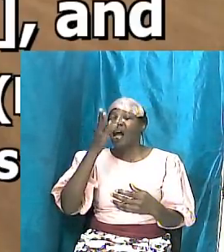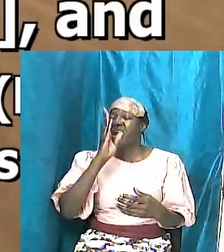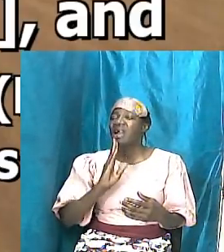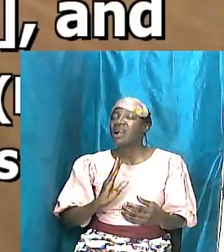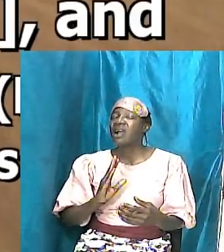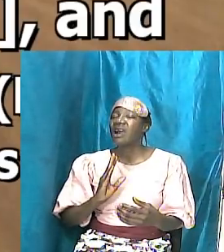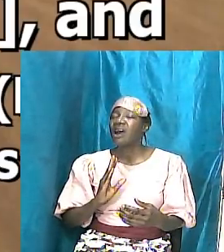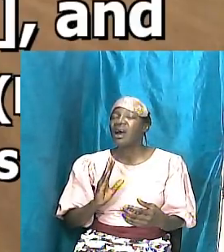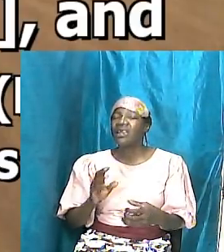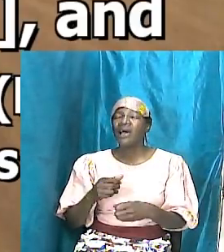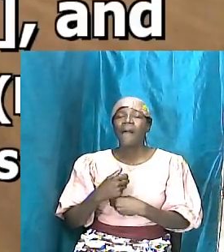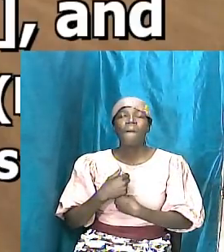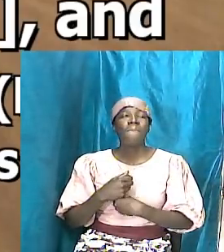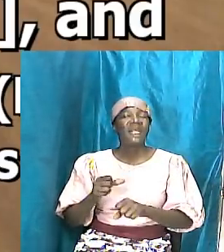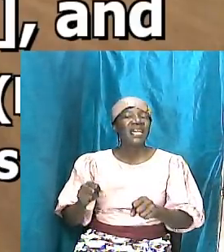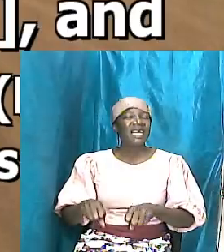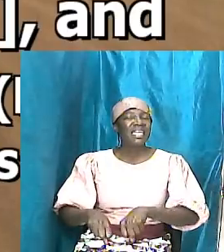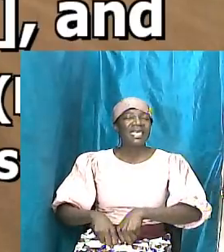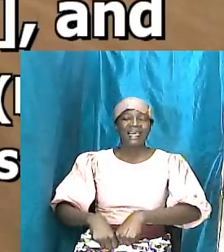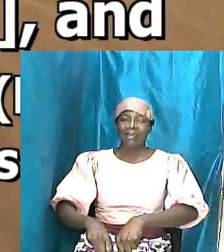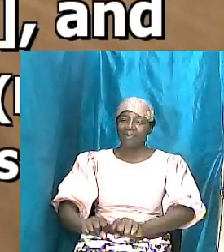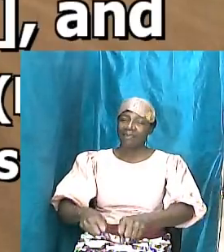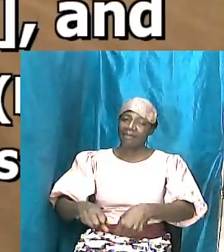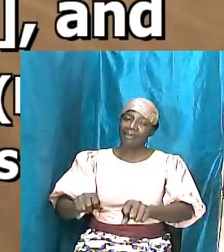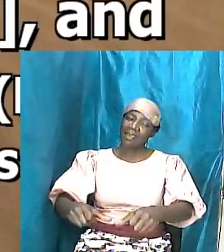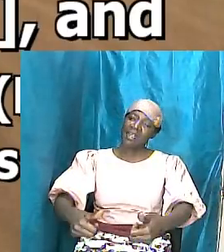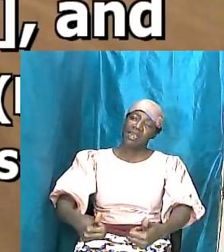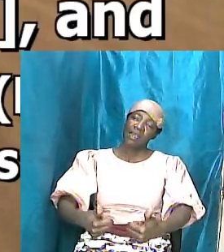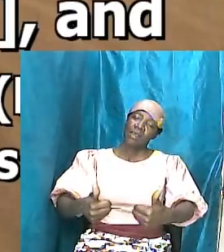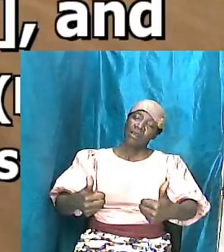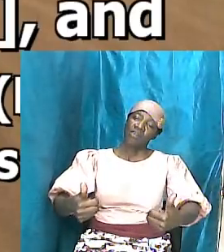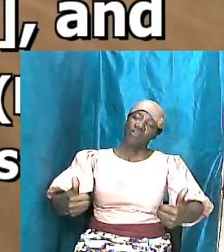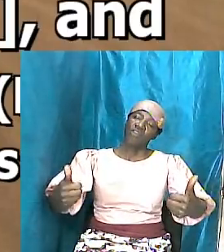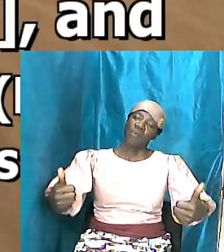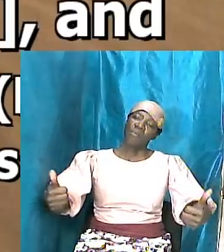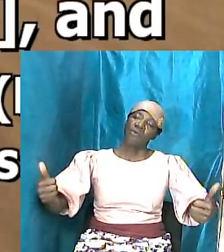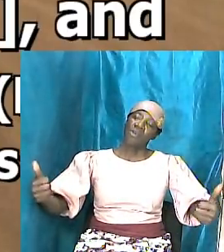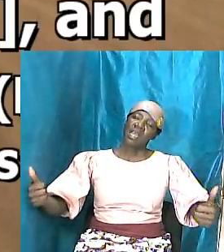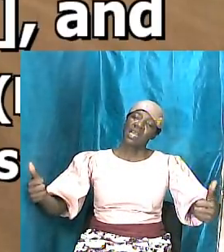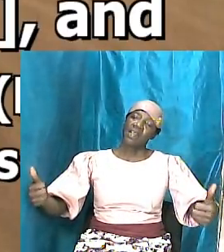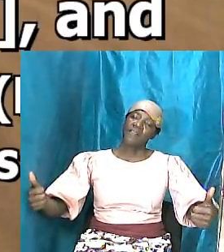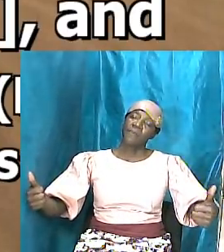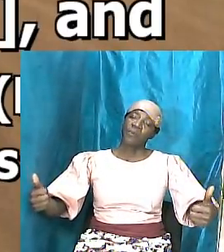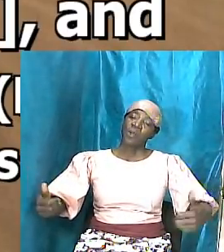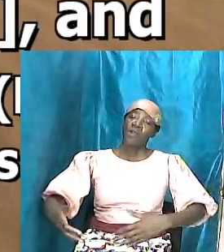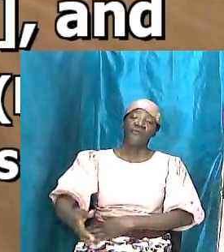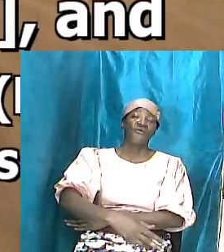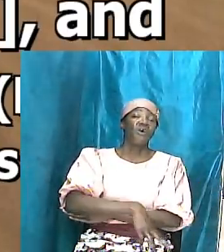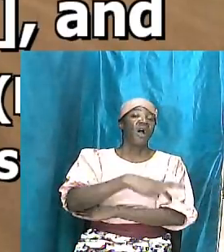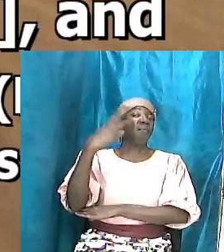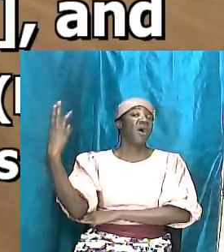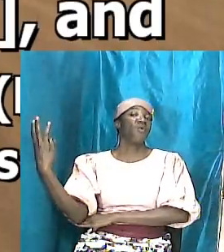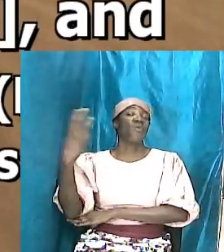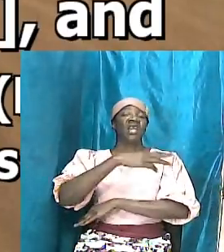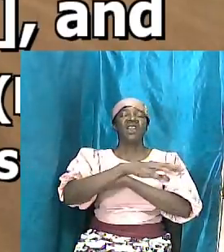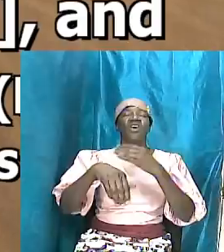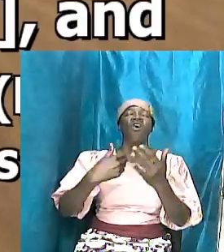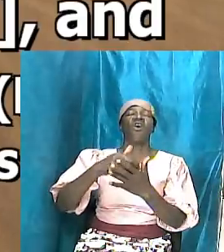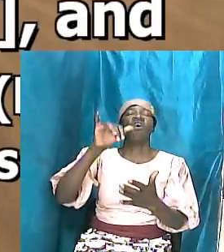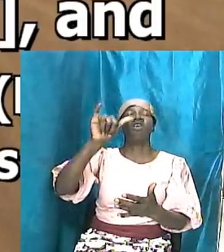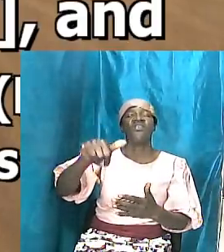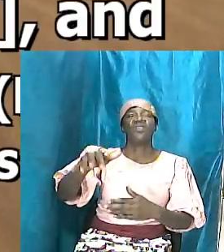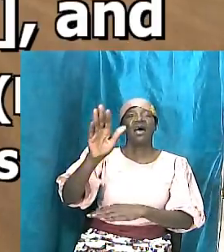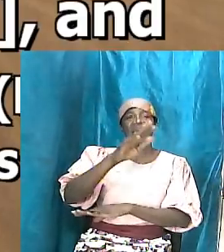the Lord, caused the sea to go back by a strong east wind all that night,